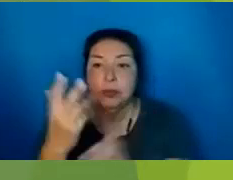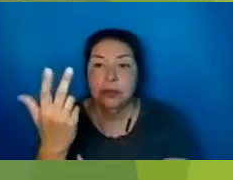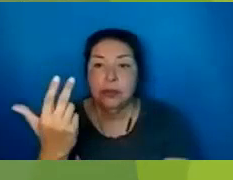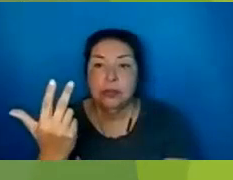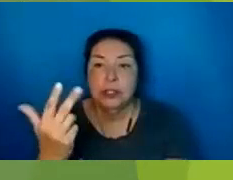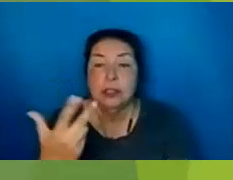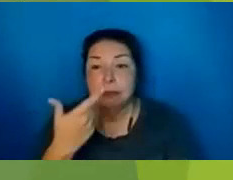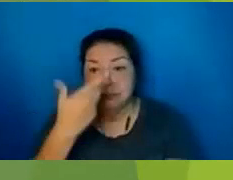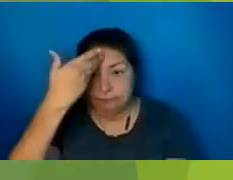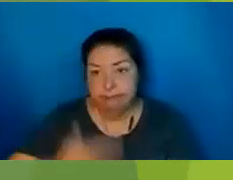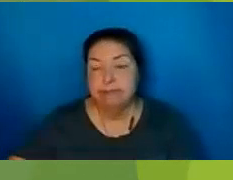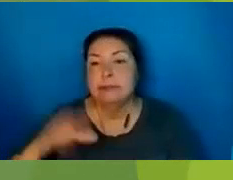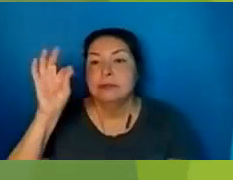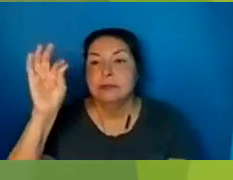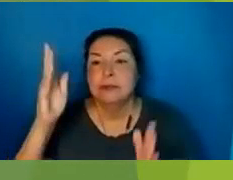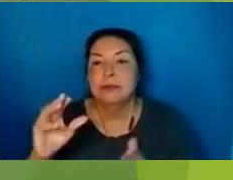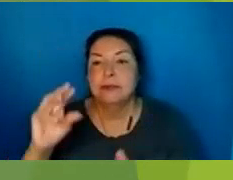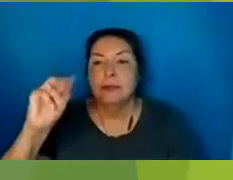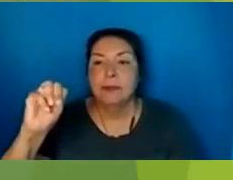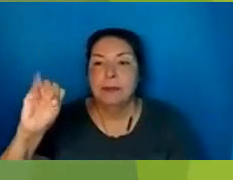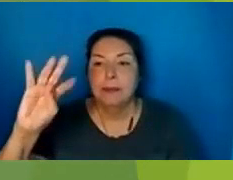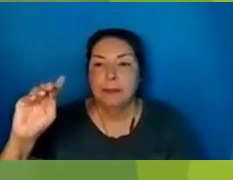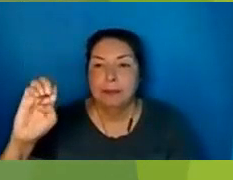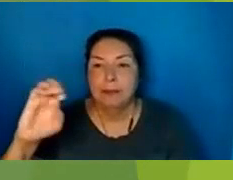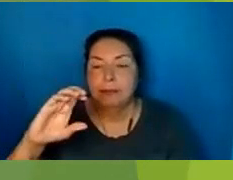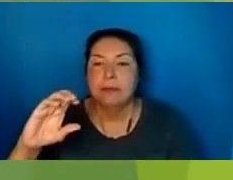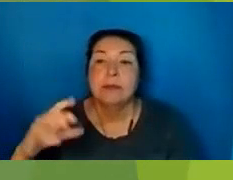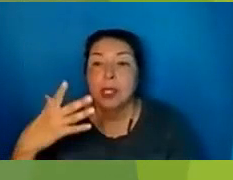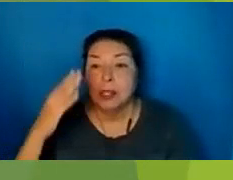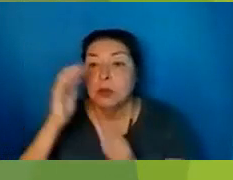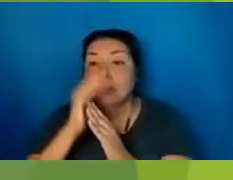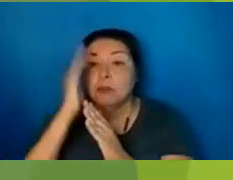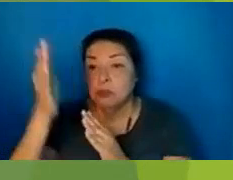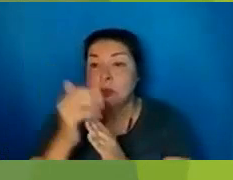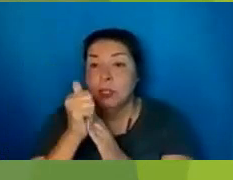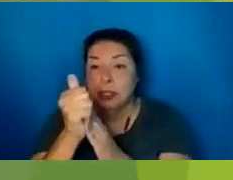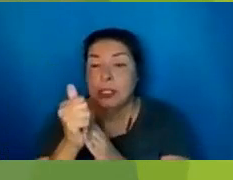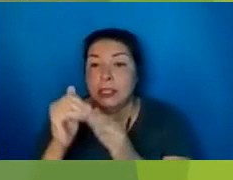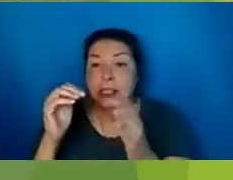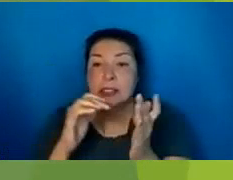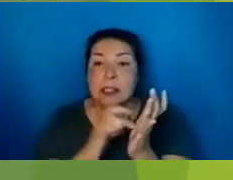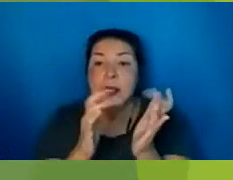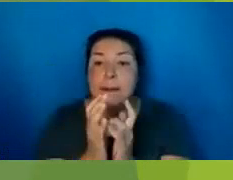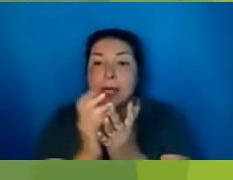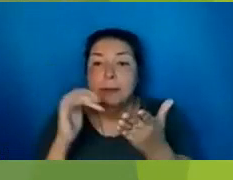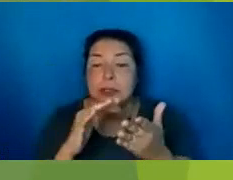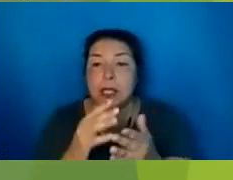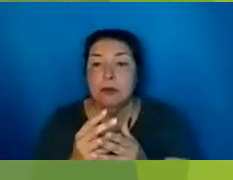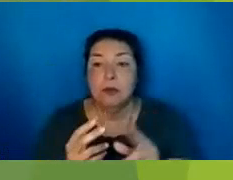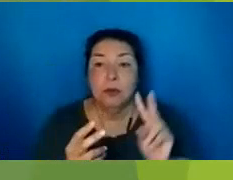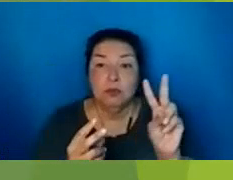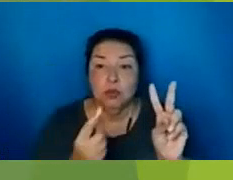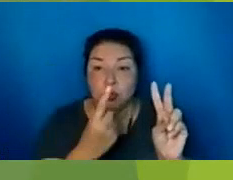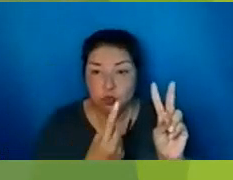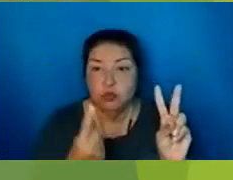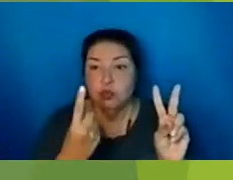I am Pastor Mike Grobelch, and I'll be leading this online Bible study on the prophet Ezekiel. I'm one of the pastors at Peace